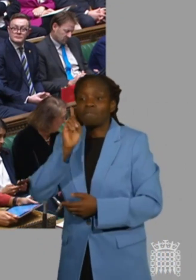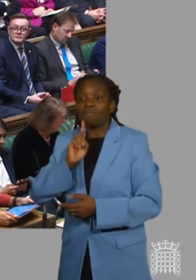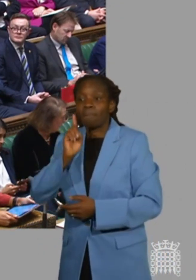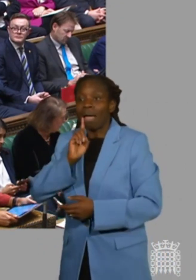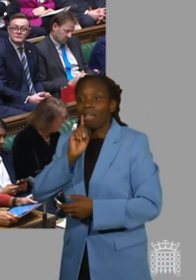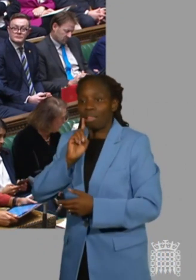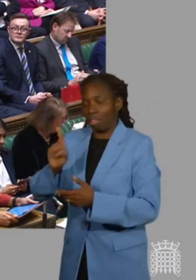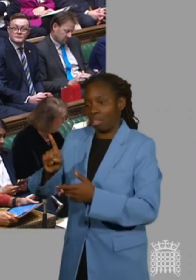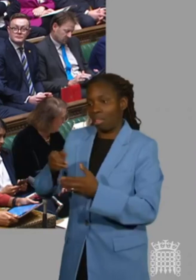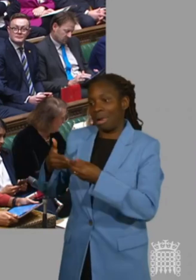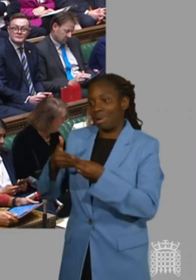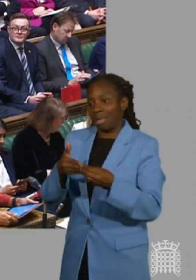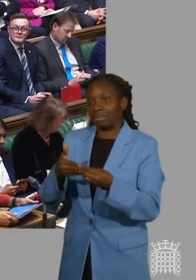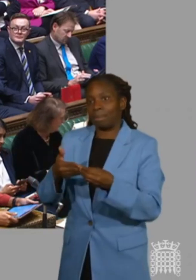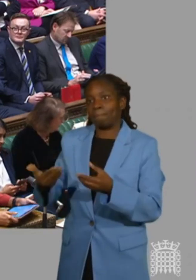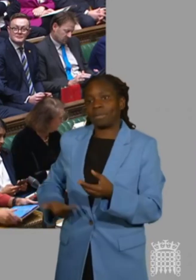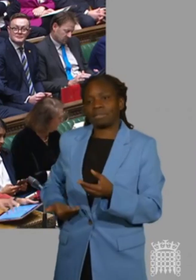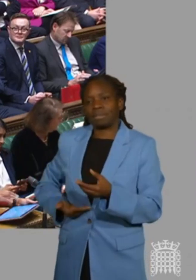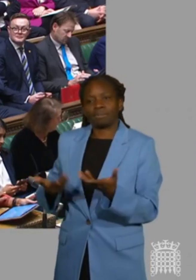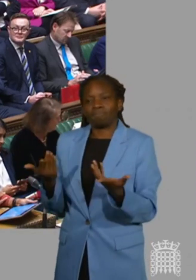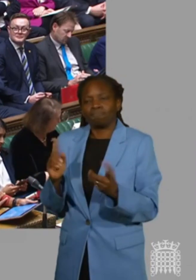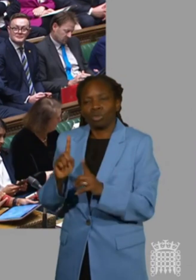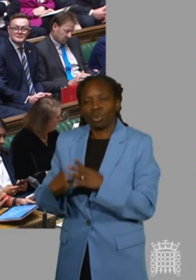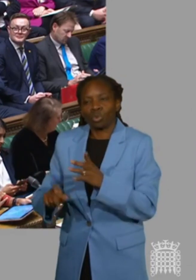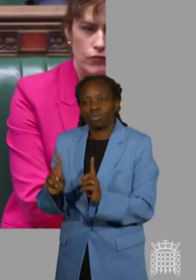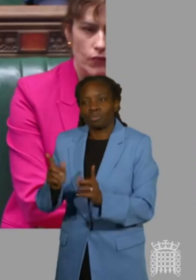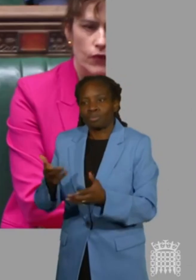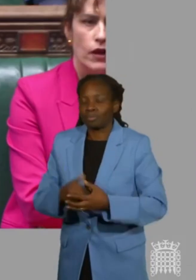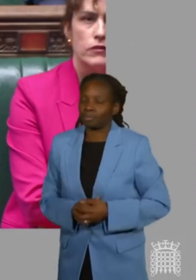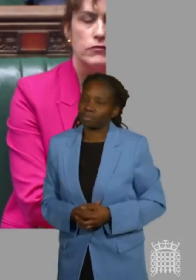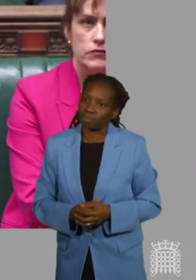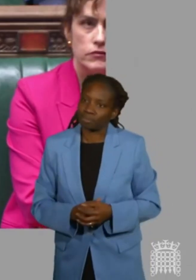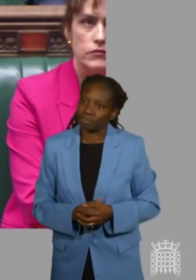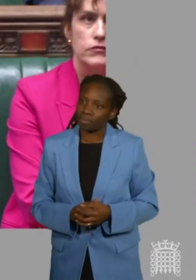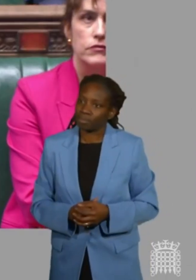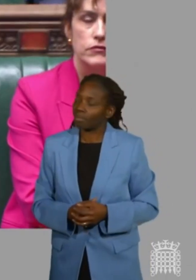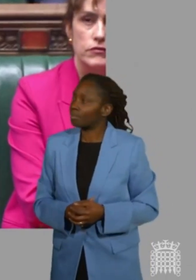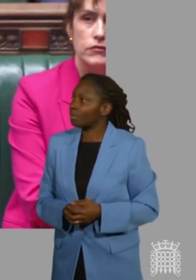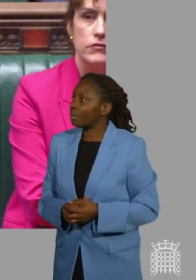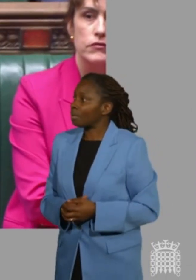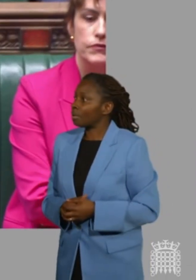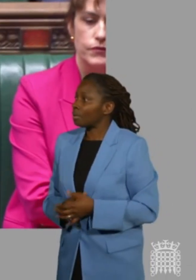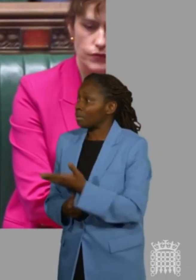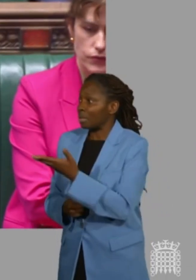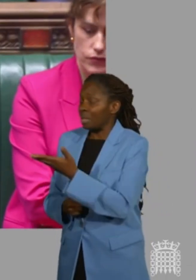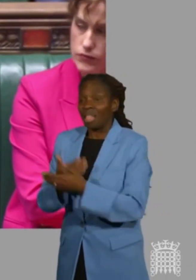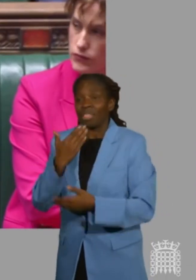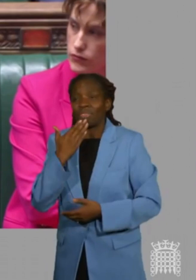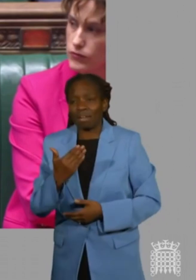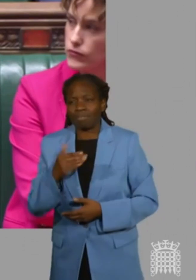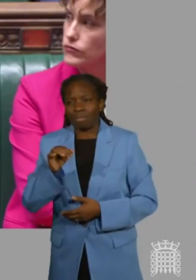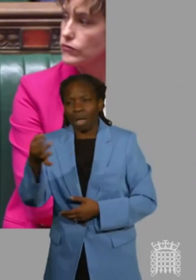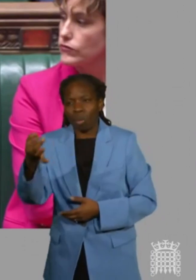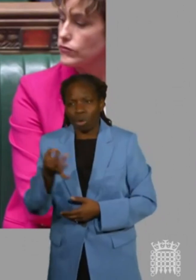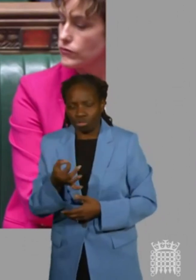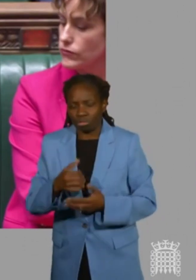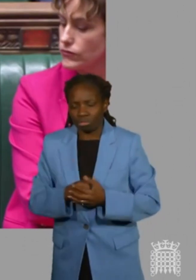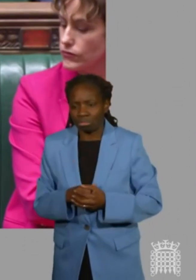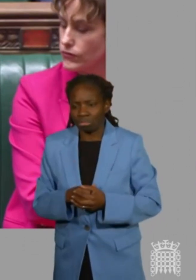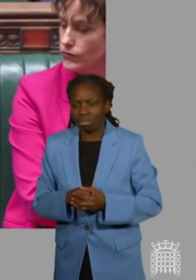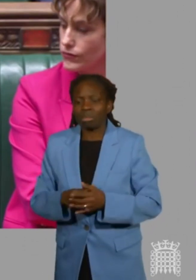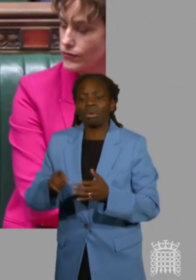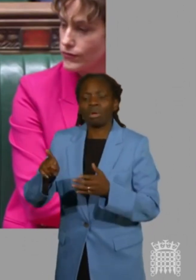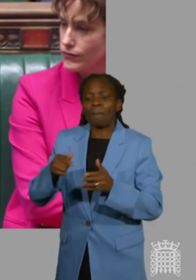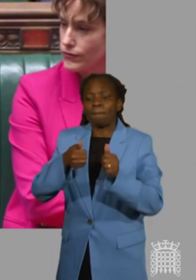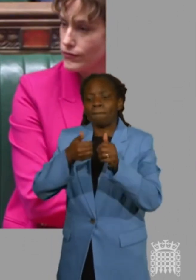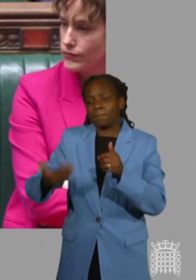I thank my honourable friend for that question. Female-led businesses often have particular challenges. In the Department for Business and